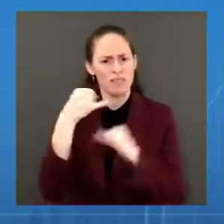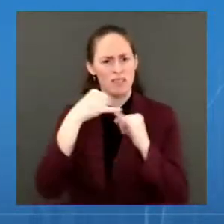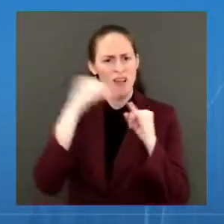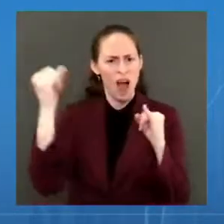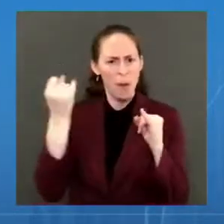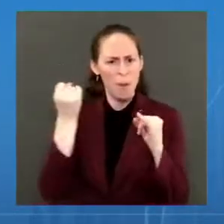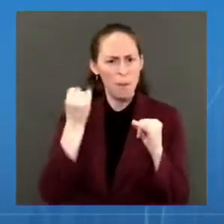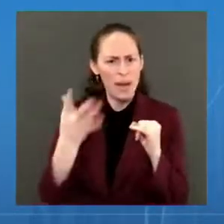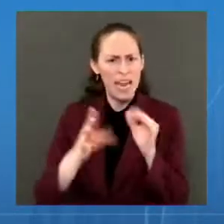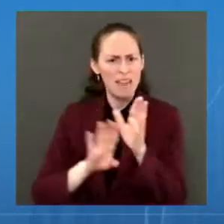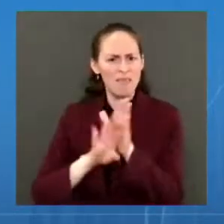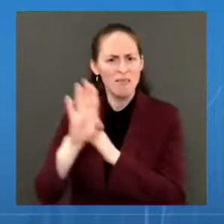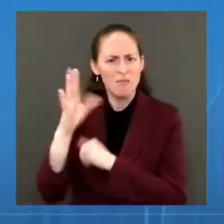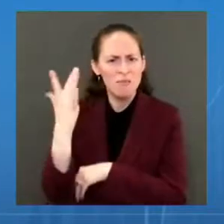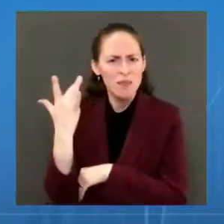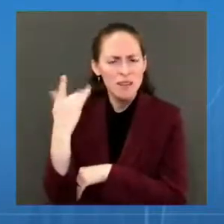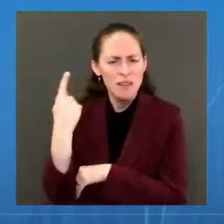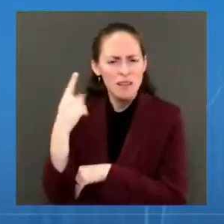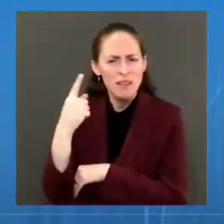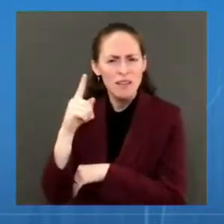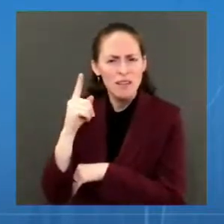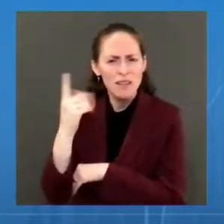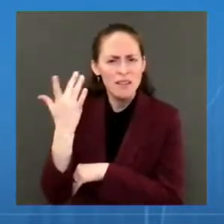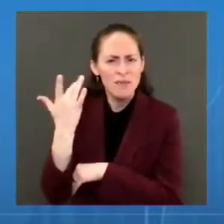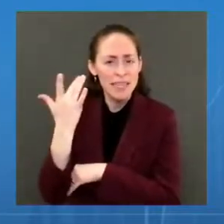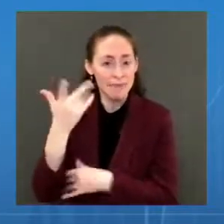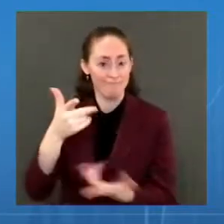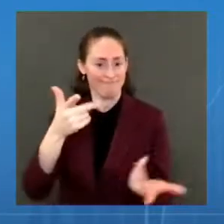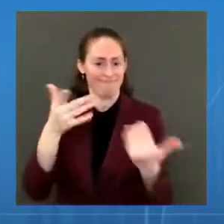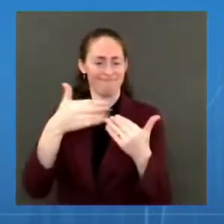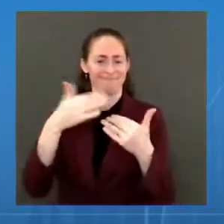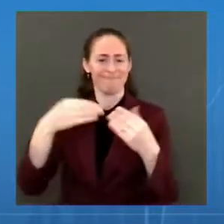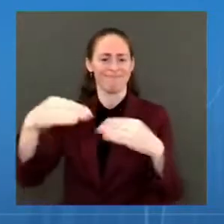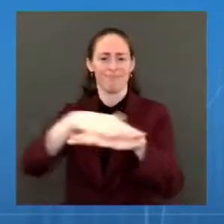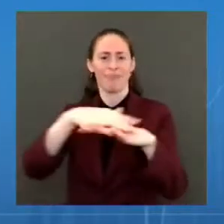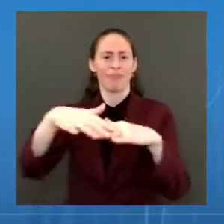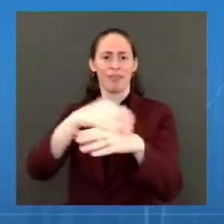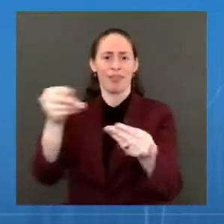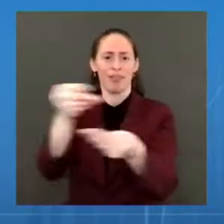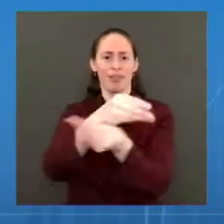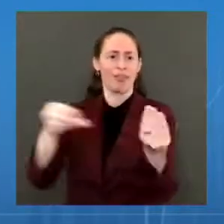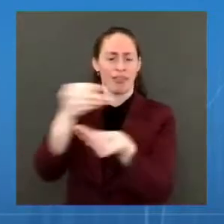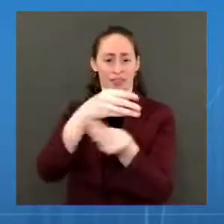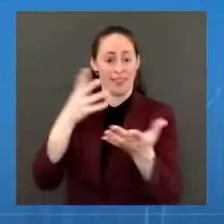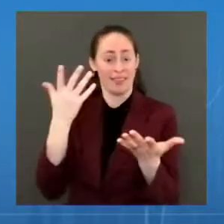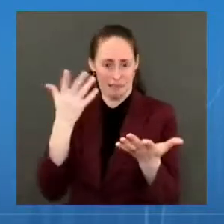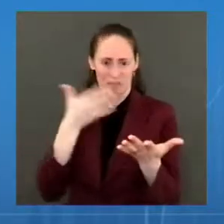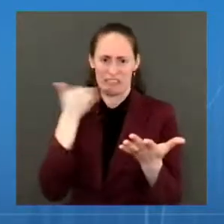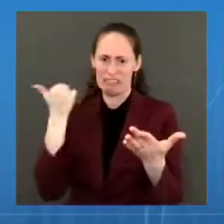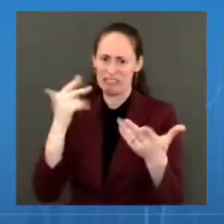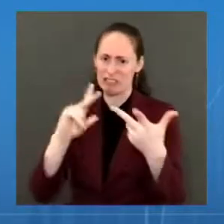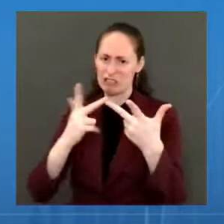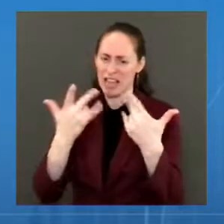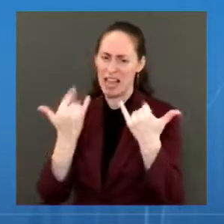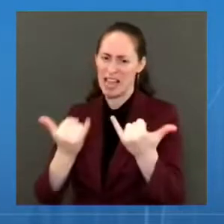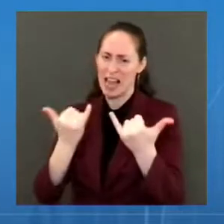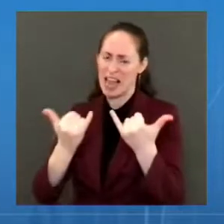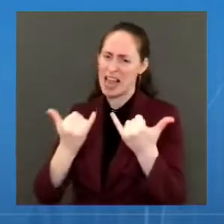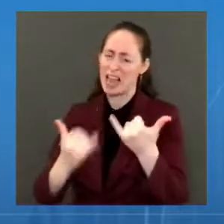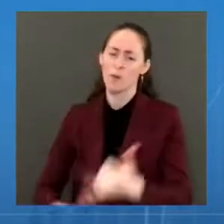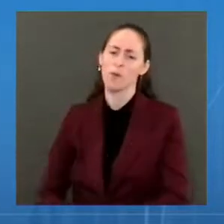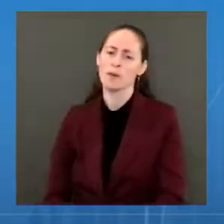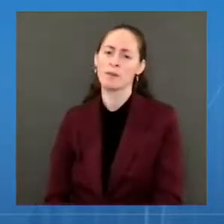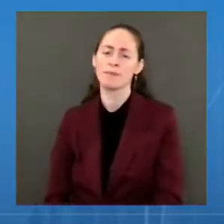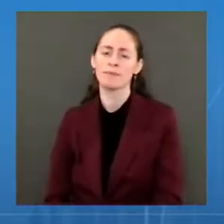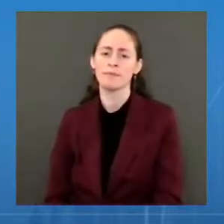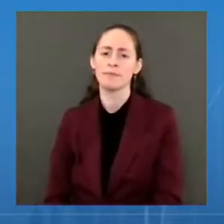which we are recommending boosters. But still overall, when looking at hospitalization rates, unvaccinated adults